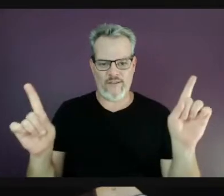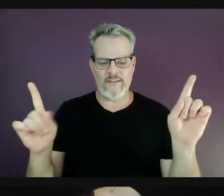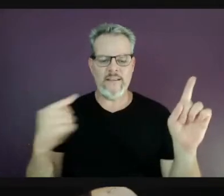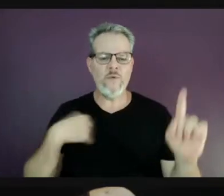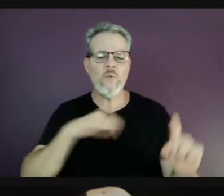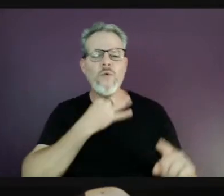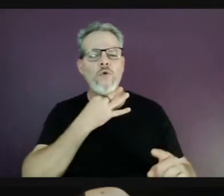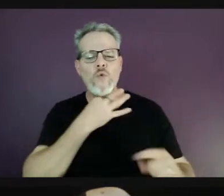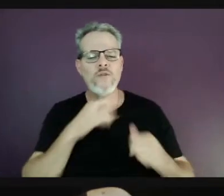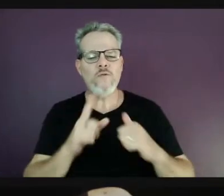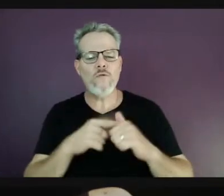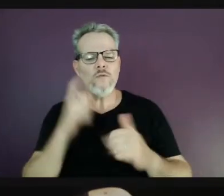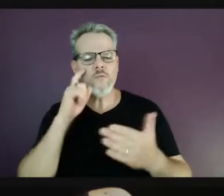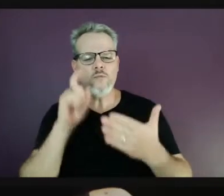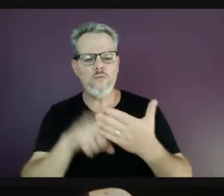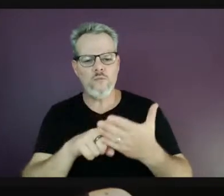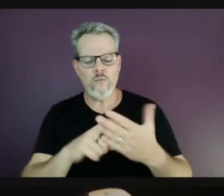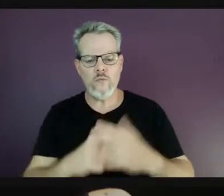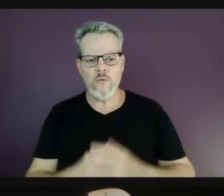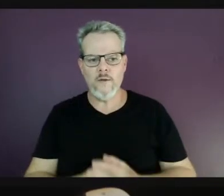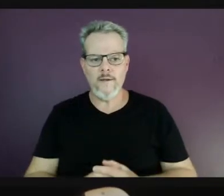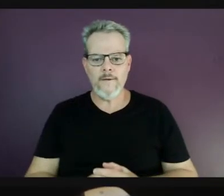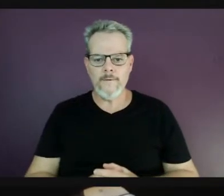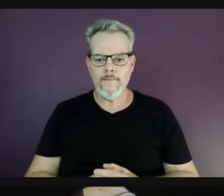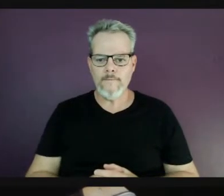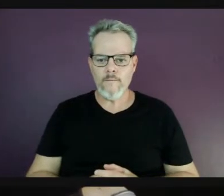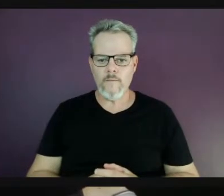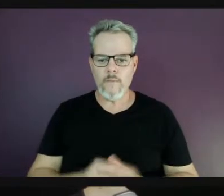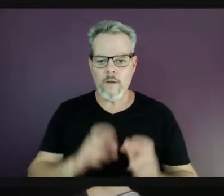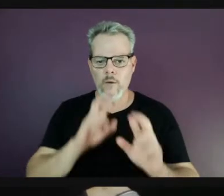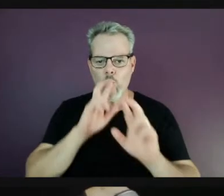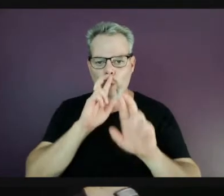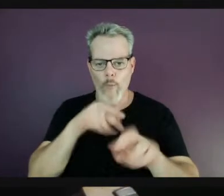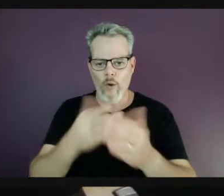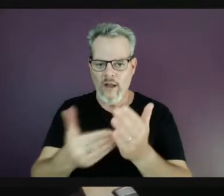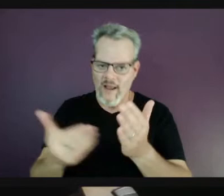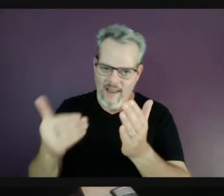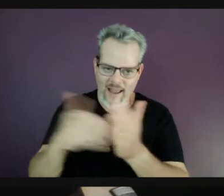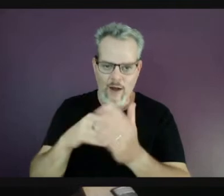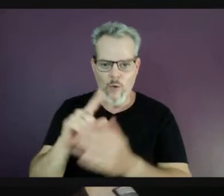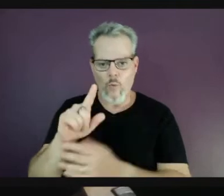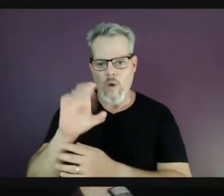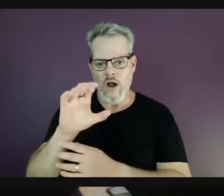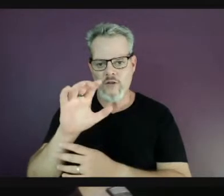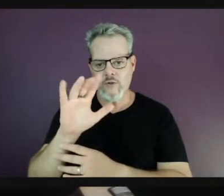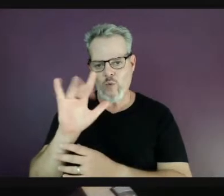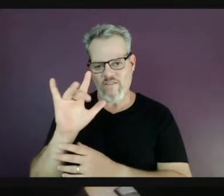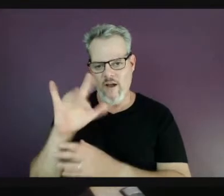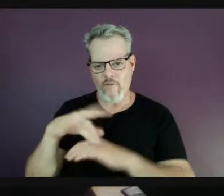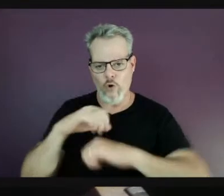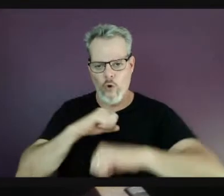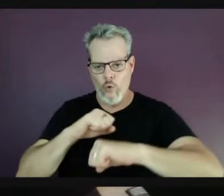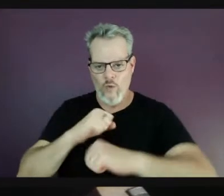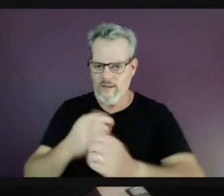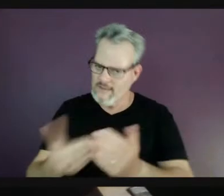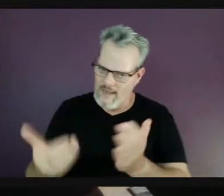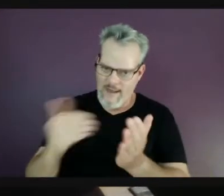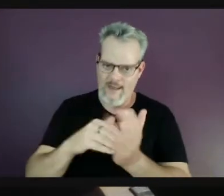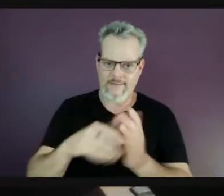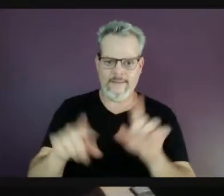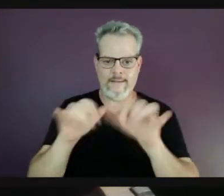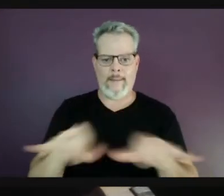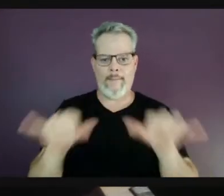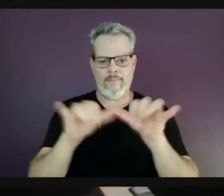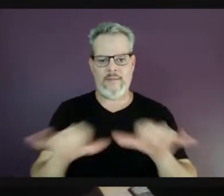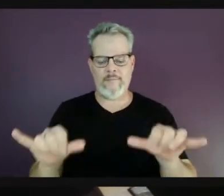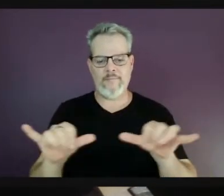it up on the summary. Reporting earthquakes once again, 125, same references as before here.